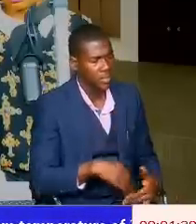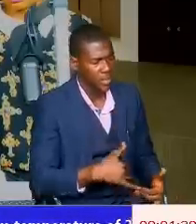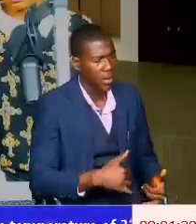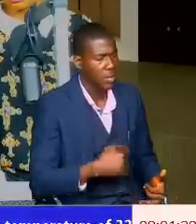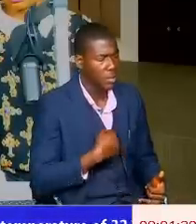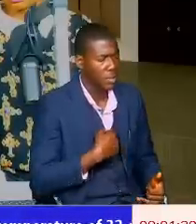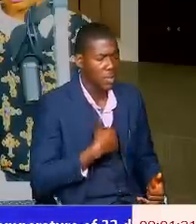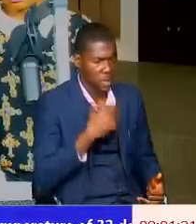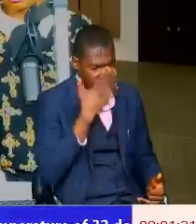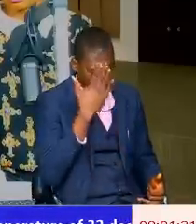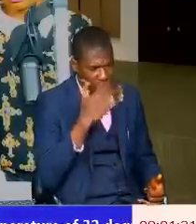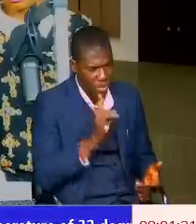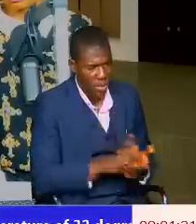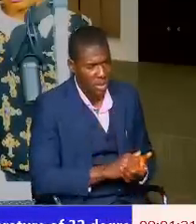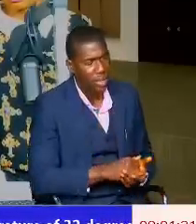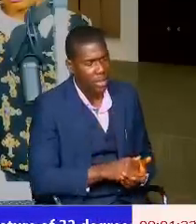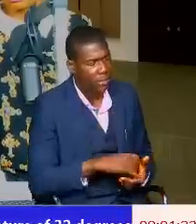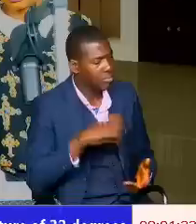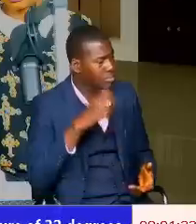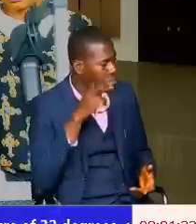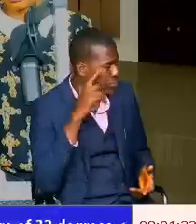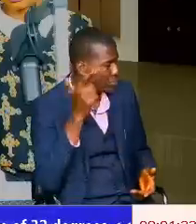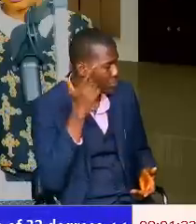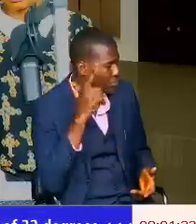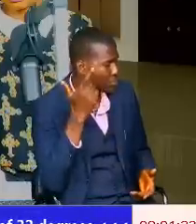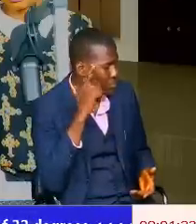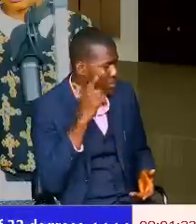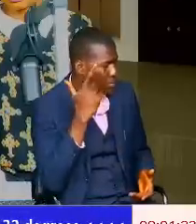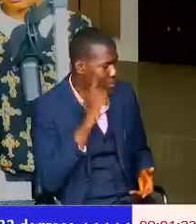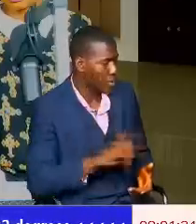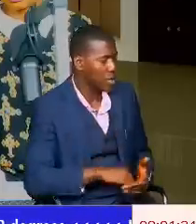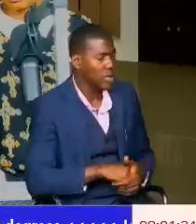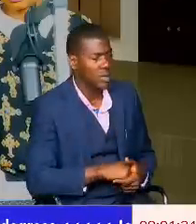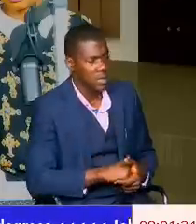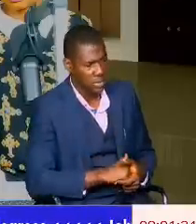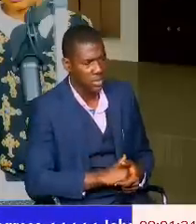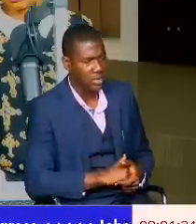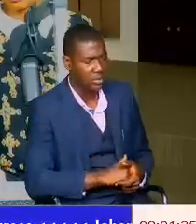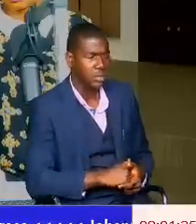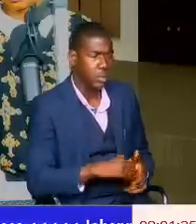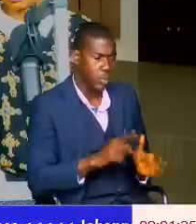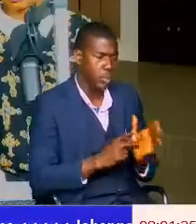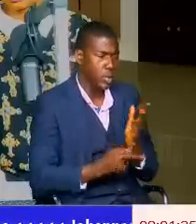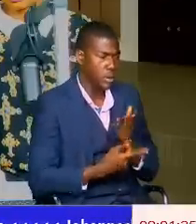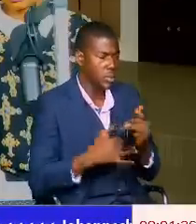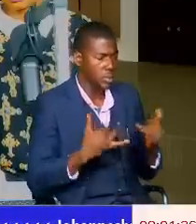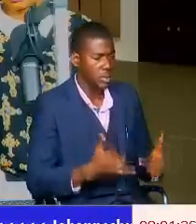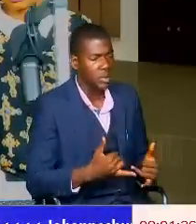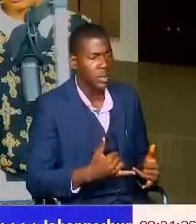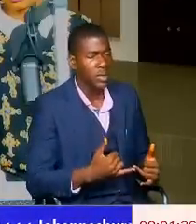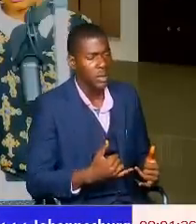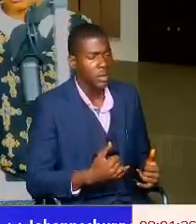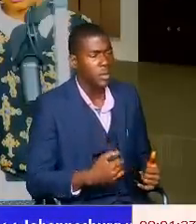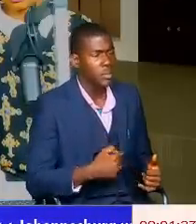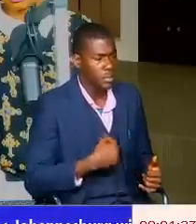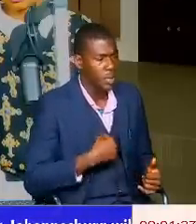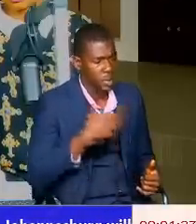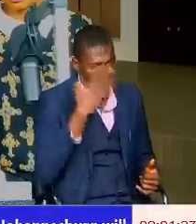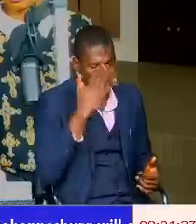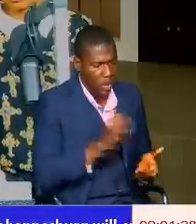listening to your program because majority of them open this whenever it is the time for the family program. They do